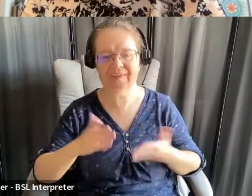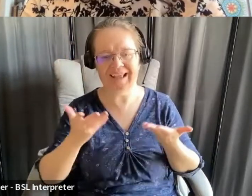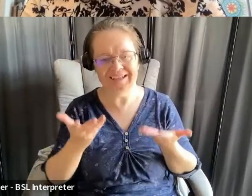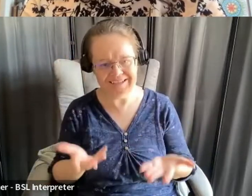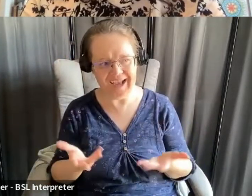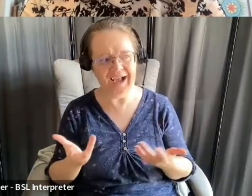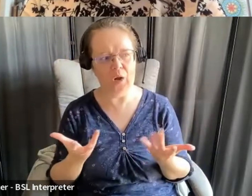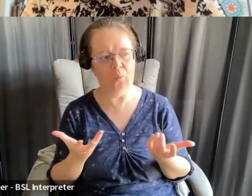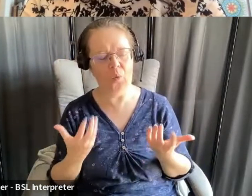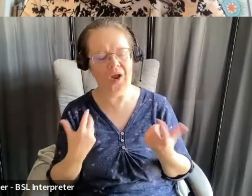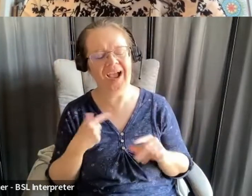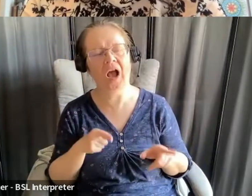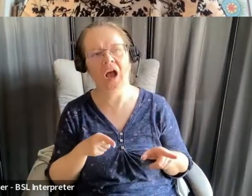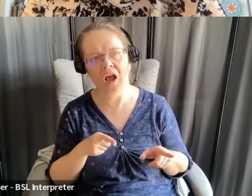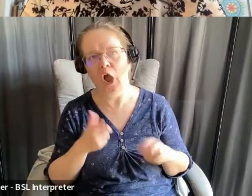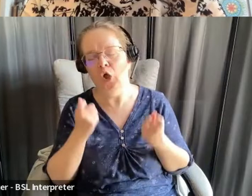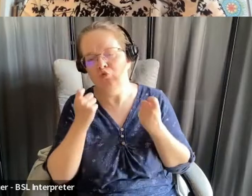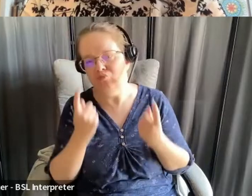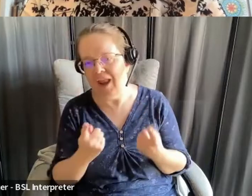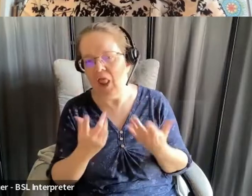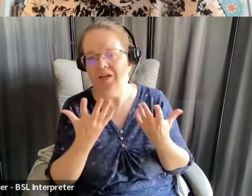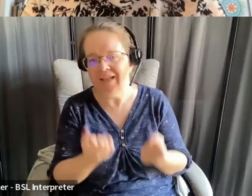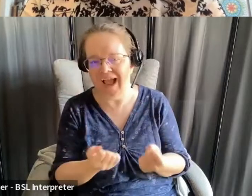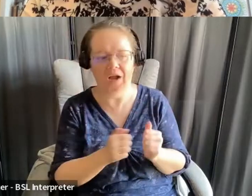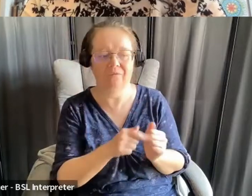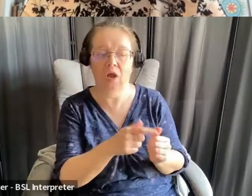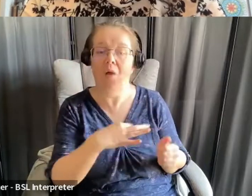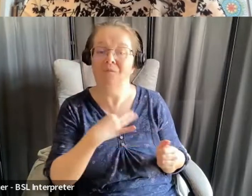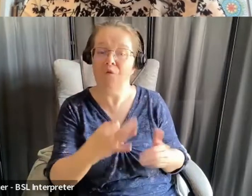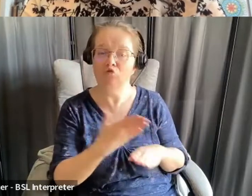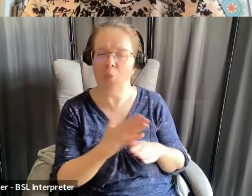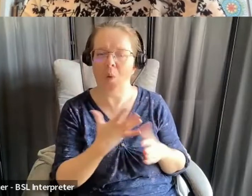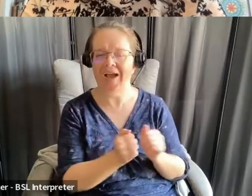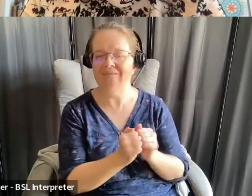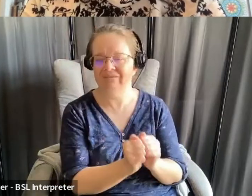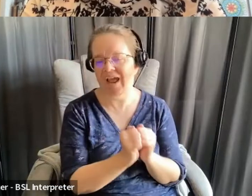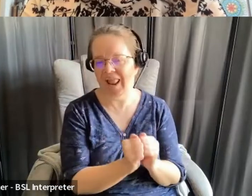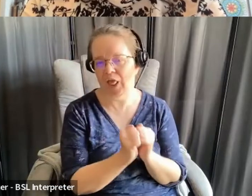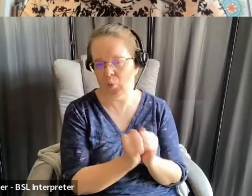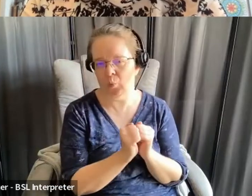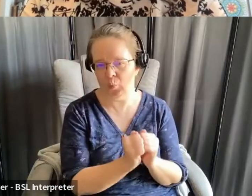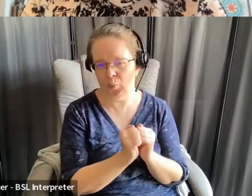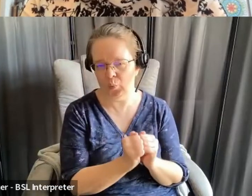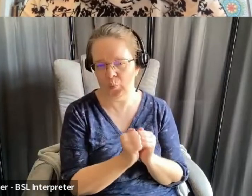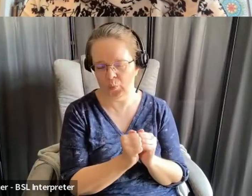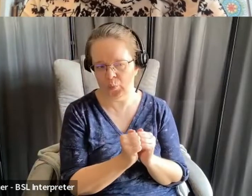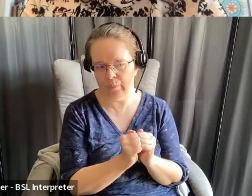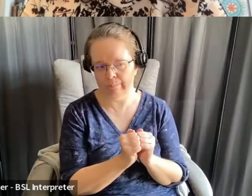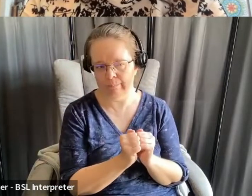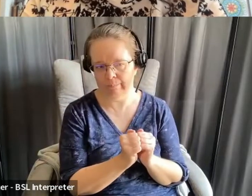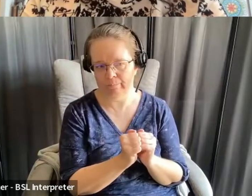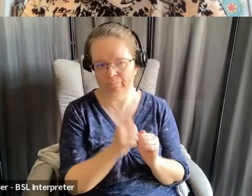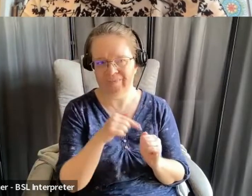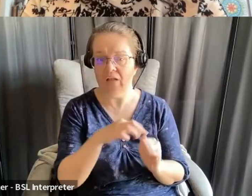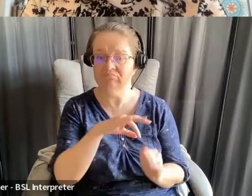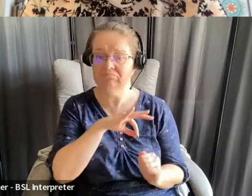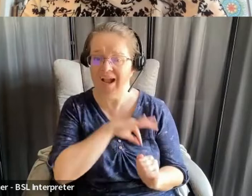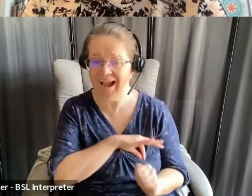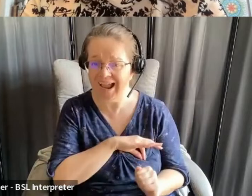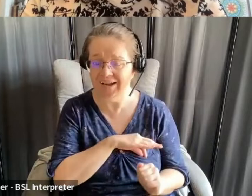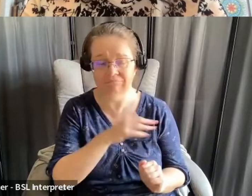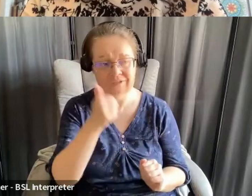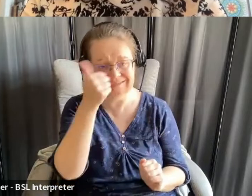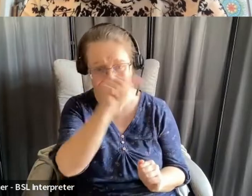there is an enormous amount of value to be had in doing voluntary work, if only to gain skills and